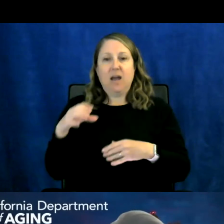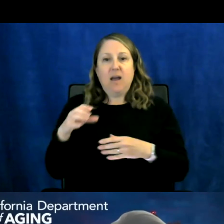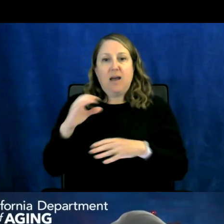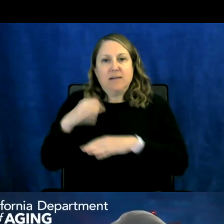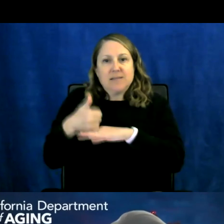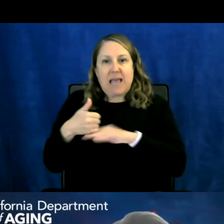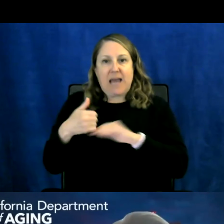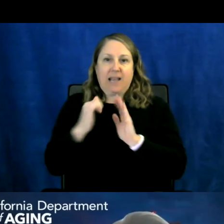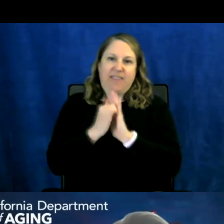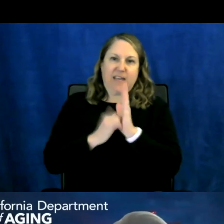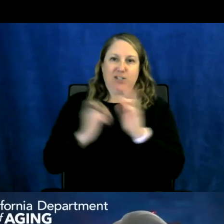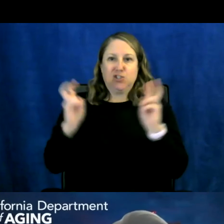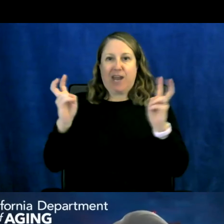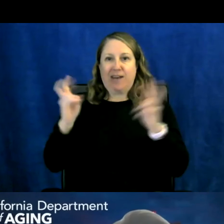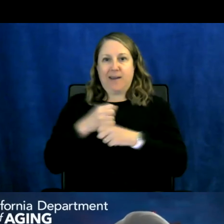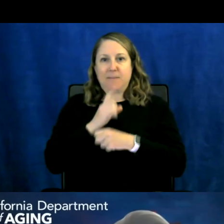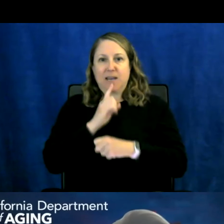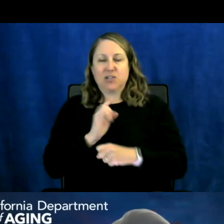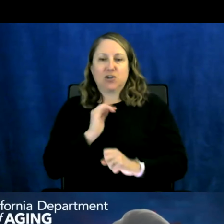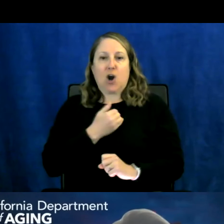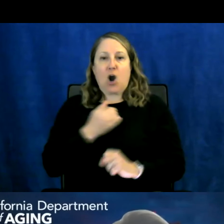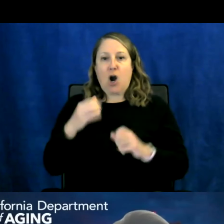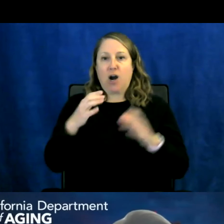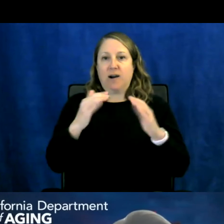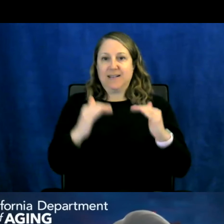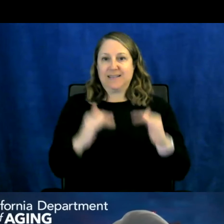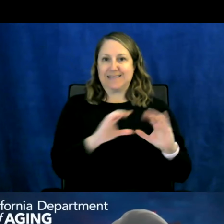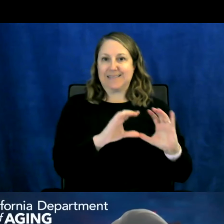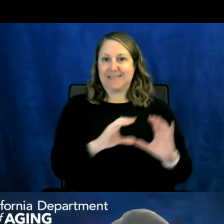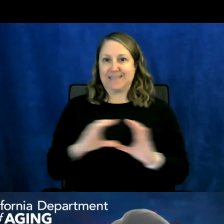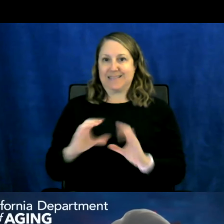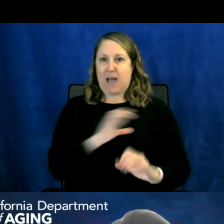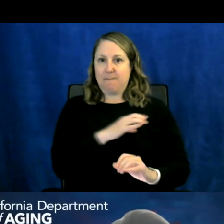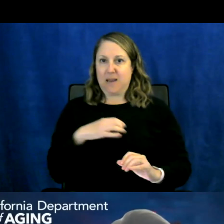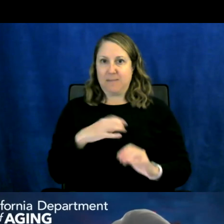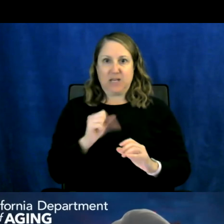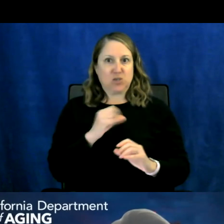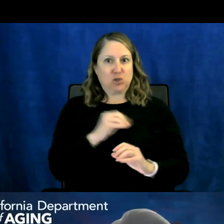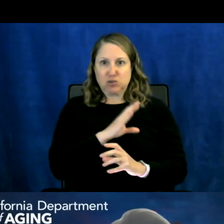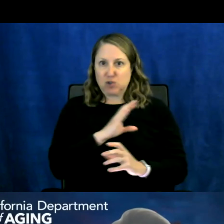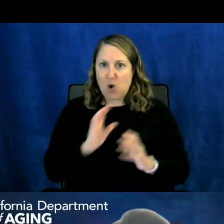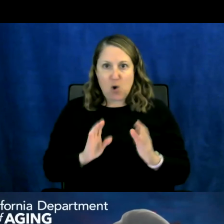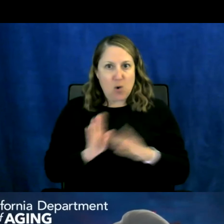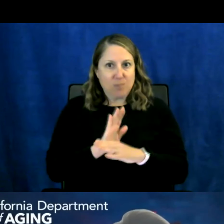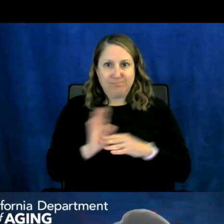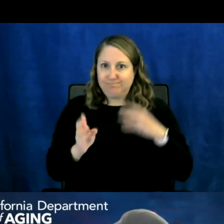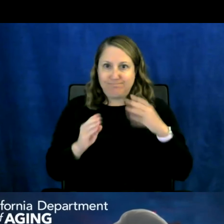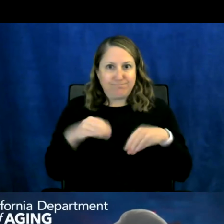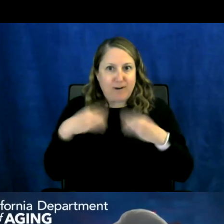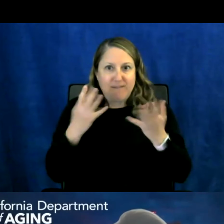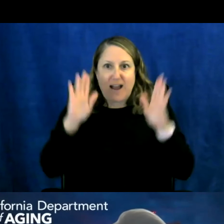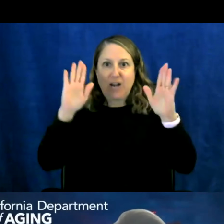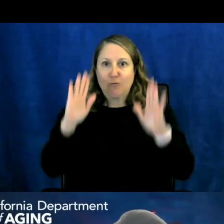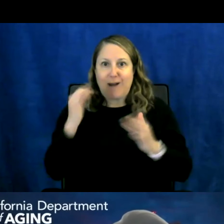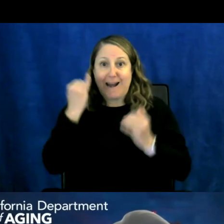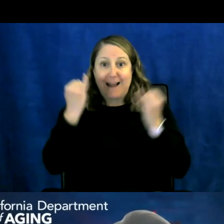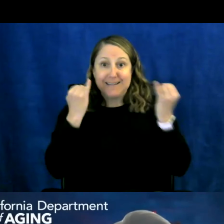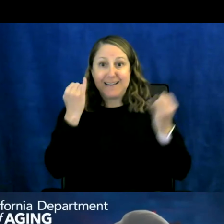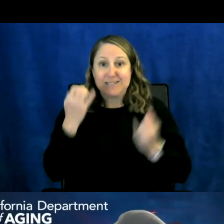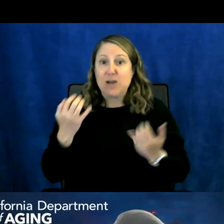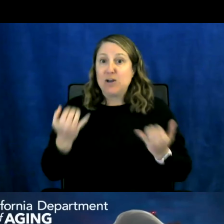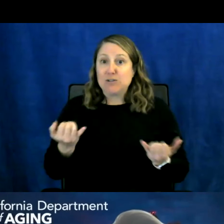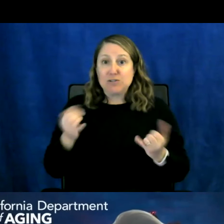our advisory committee, or sorry, our subcommittees are so engaged and bringing forward such great ideas. So with that,